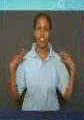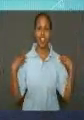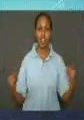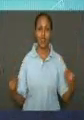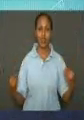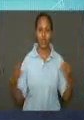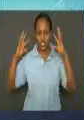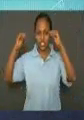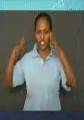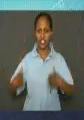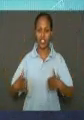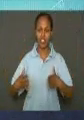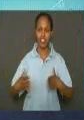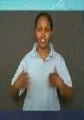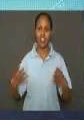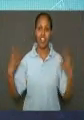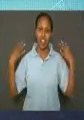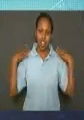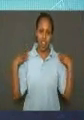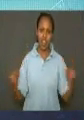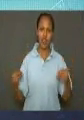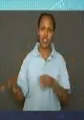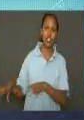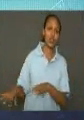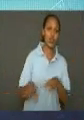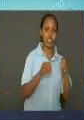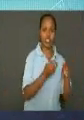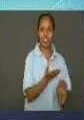Hello, teacher. Hello, students.